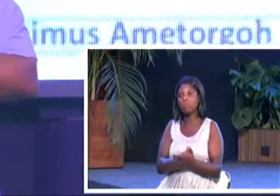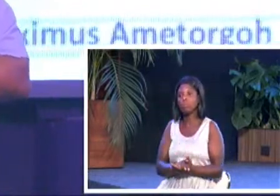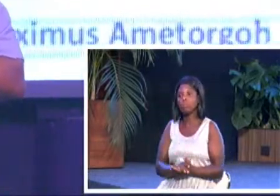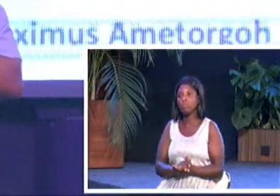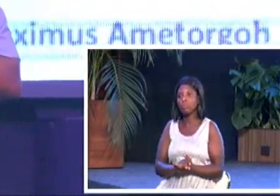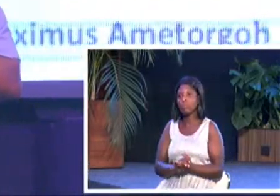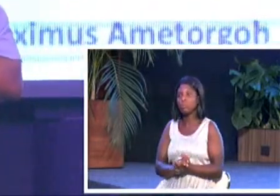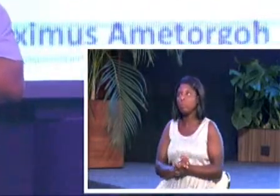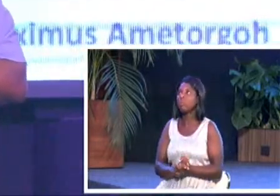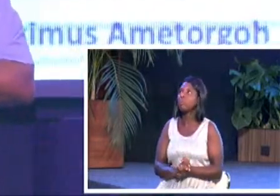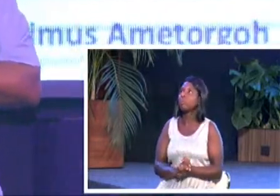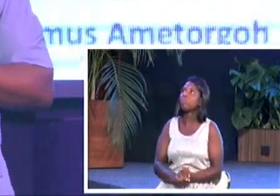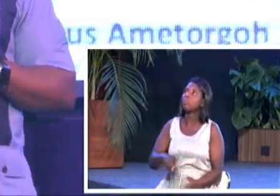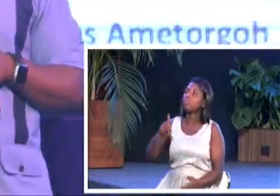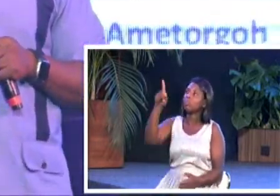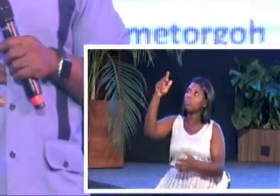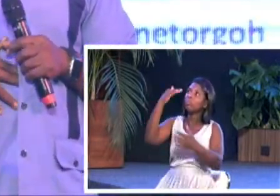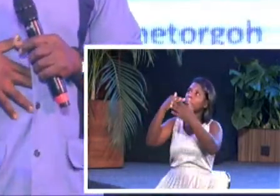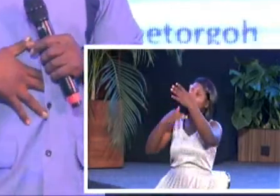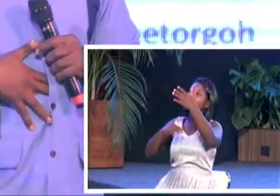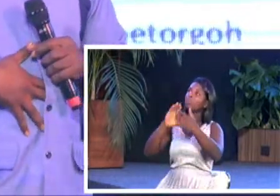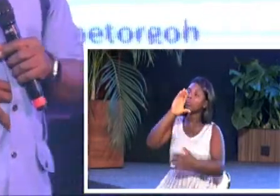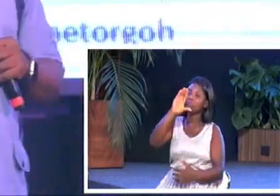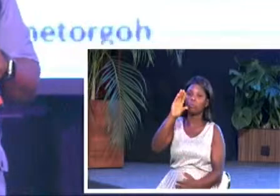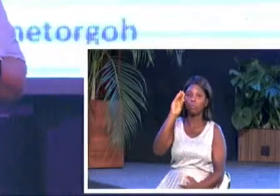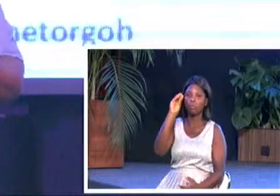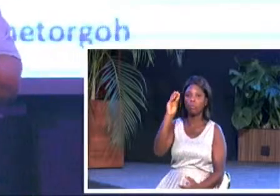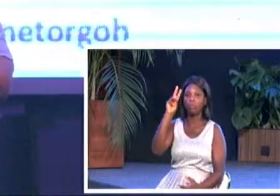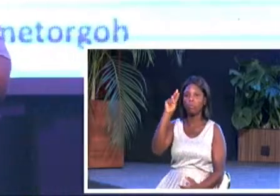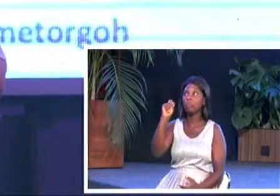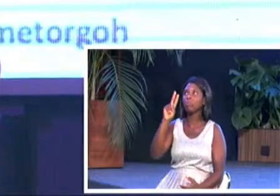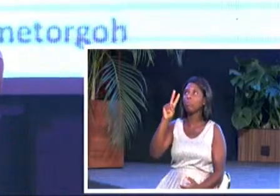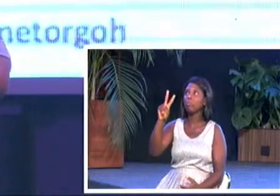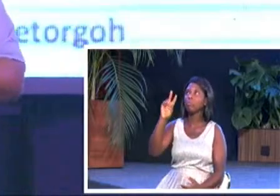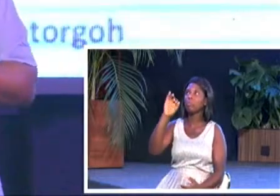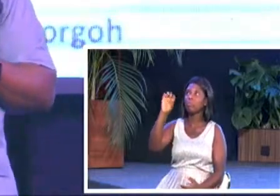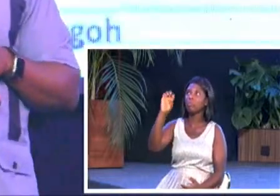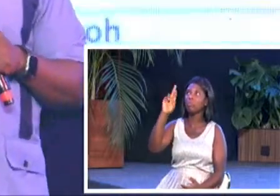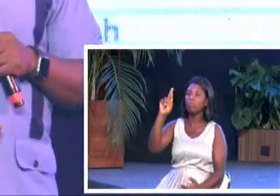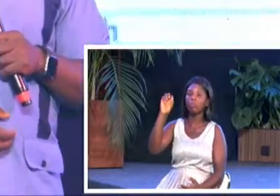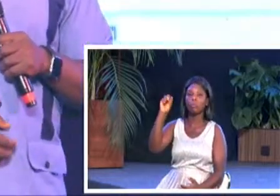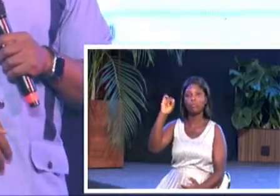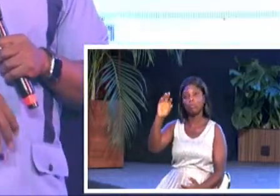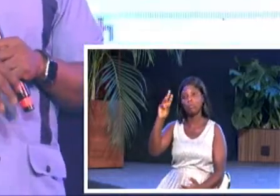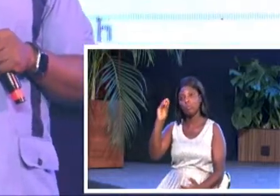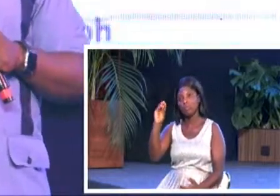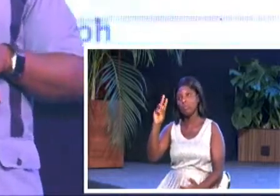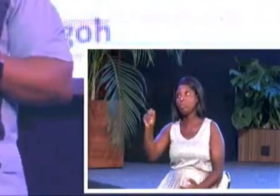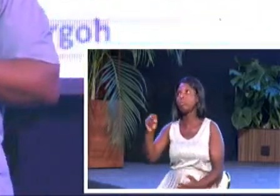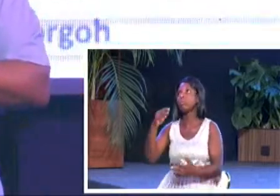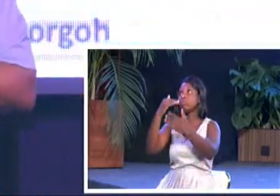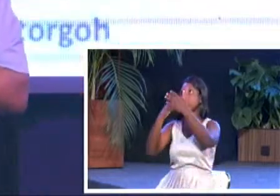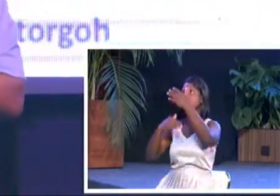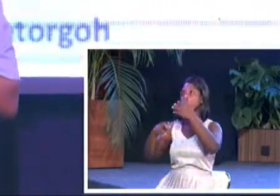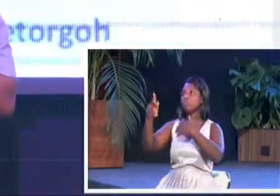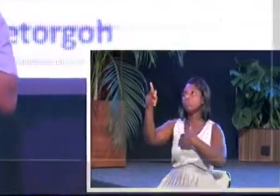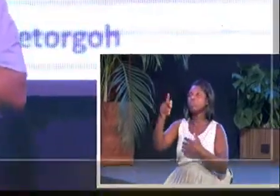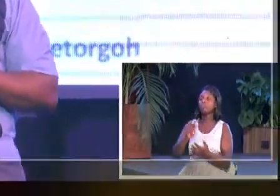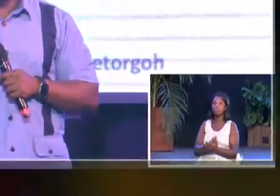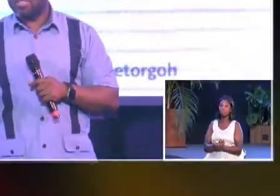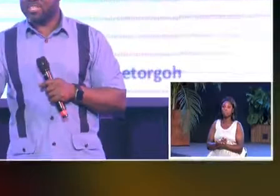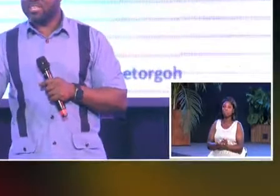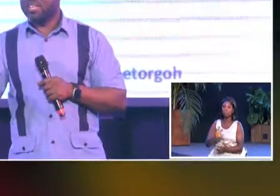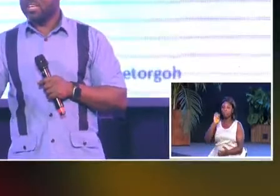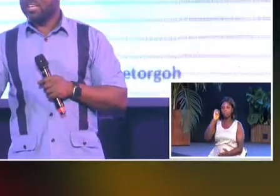Conversion is also another one. So conversion talks about the end results. So when you are doing all your emails and social media